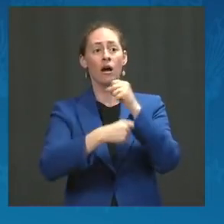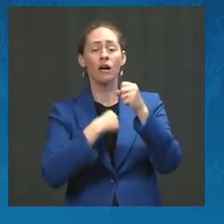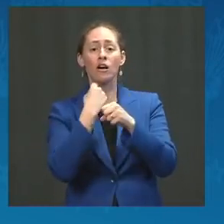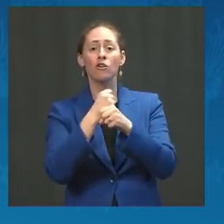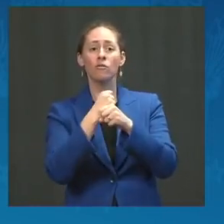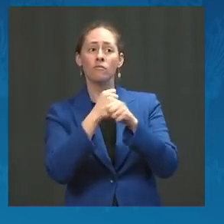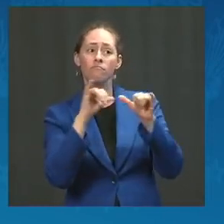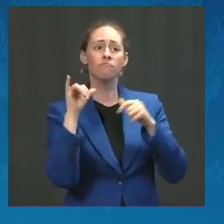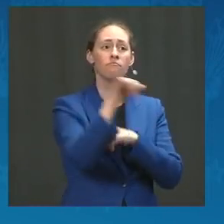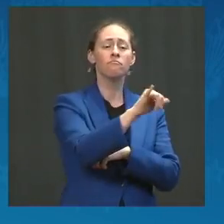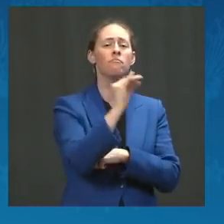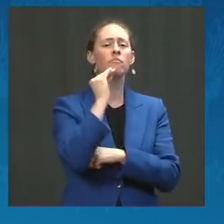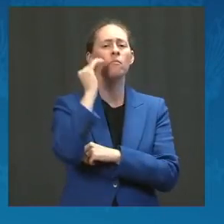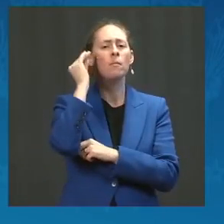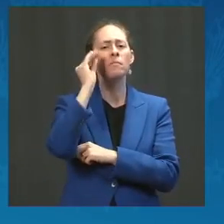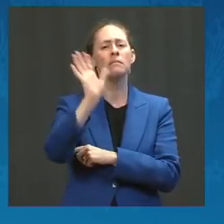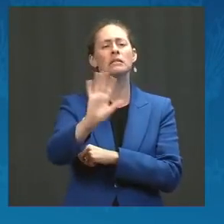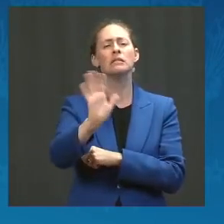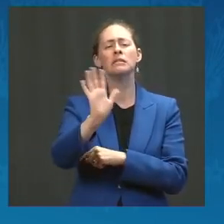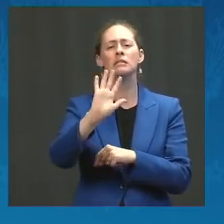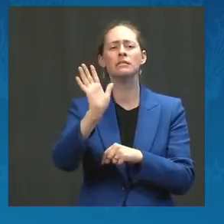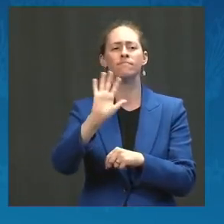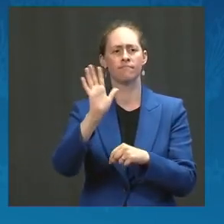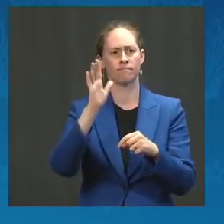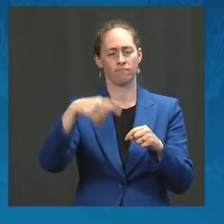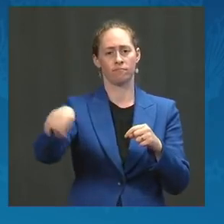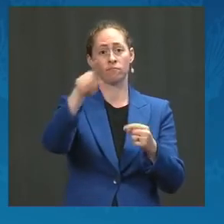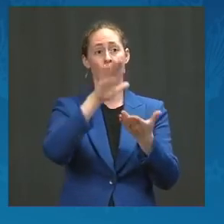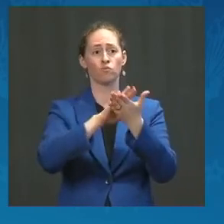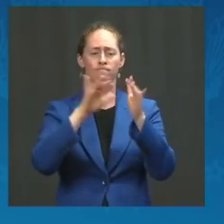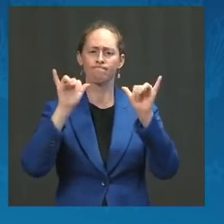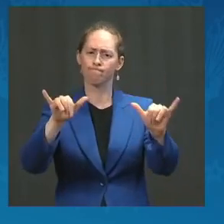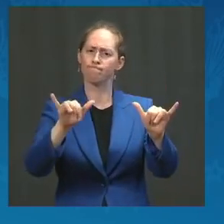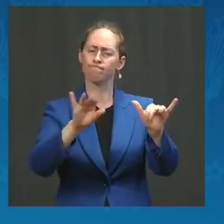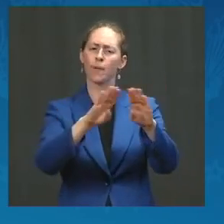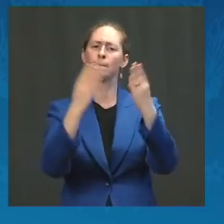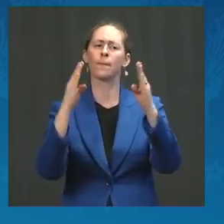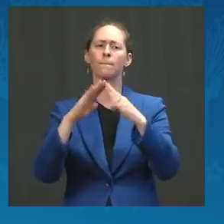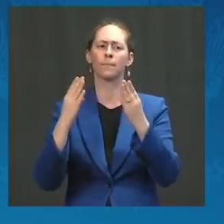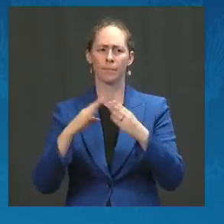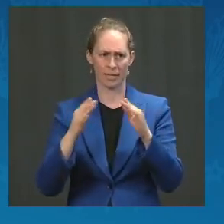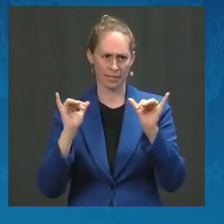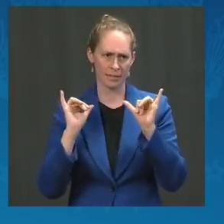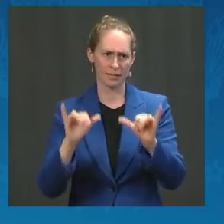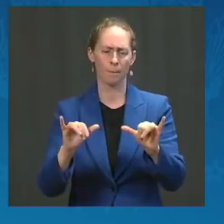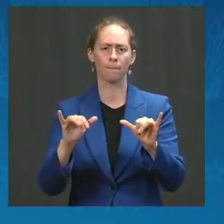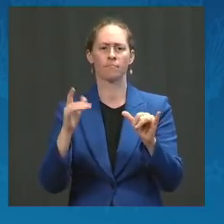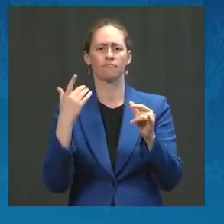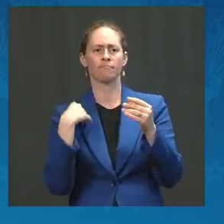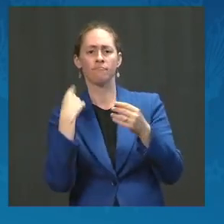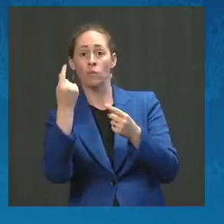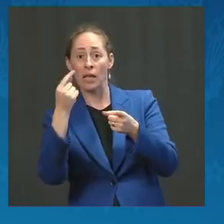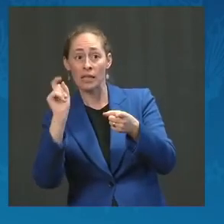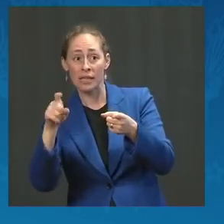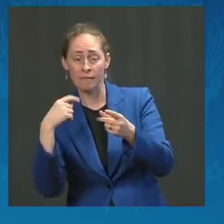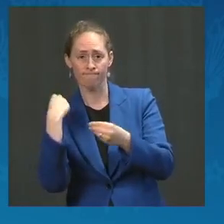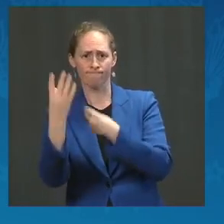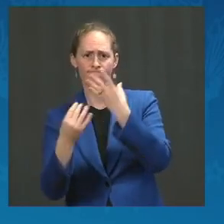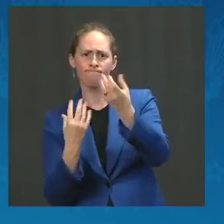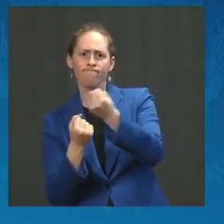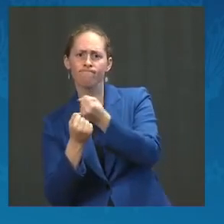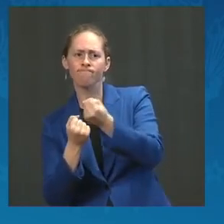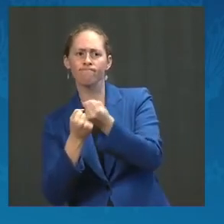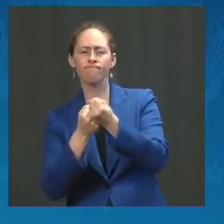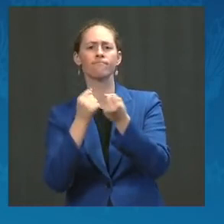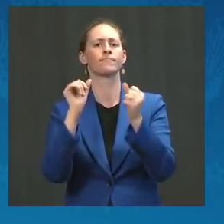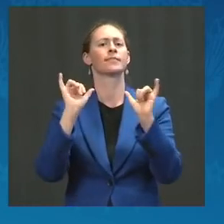Every school should be open, and we're giving them the tools to be able to do so safely. Even in those areas where